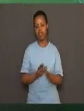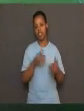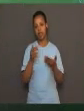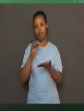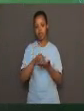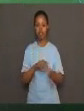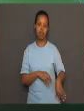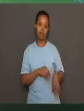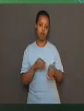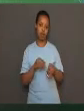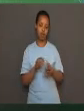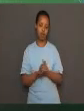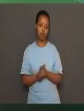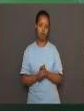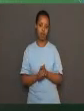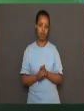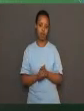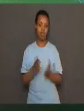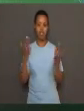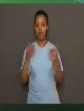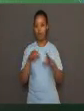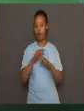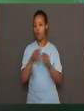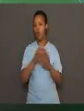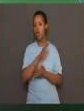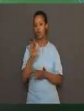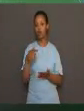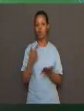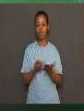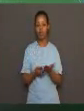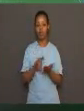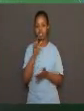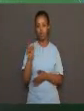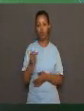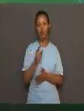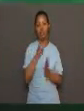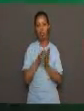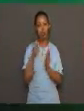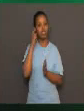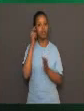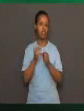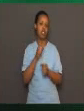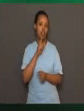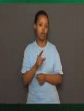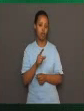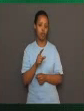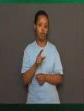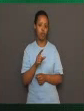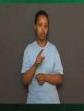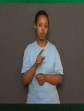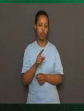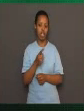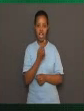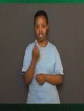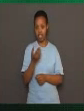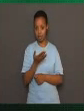Welcome back, students. I hope everyone was able to think of some examples. Some things